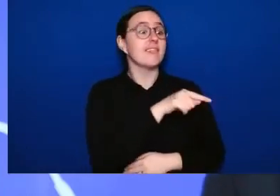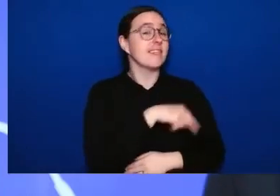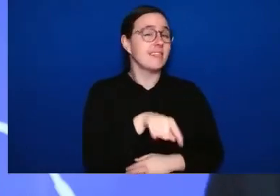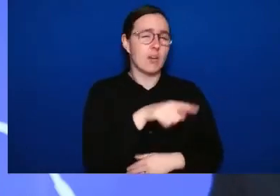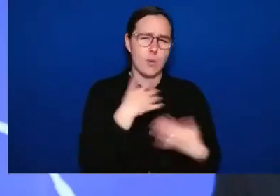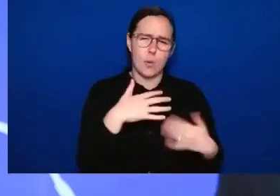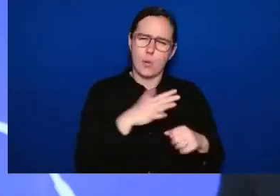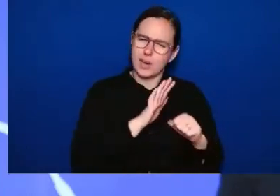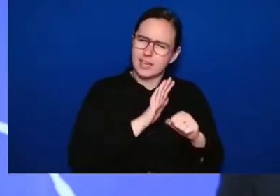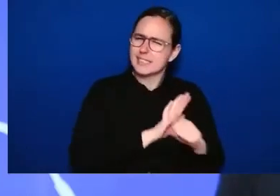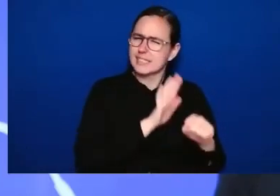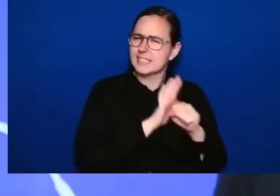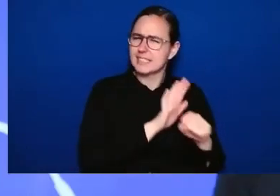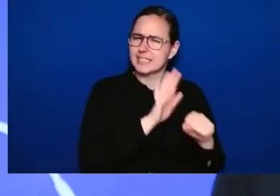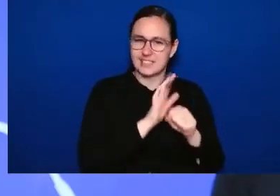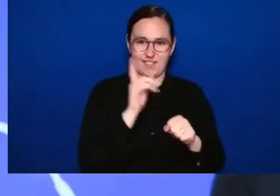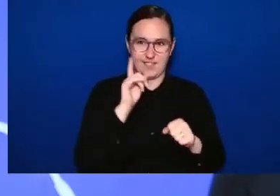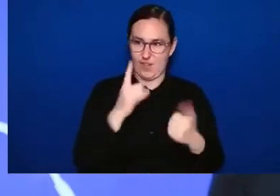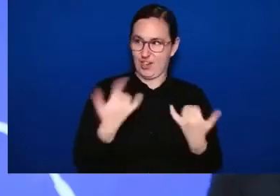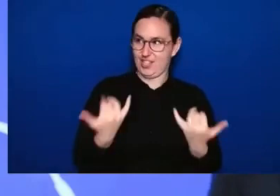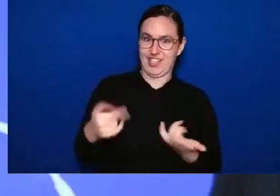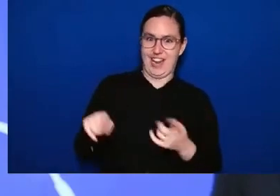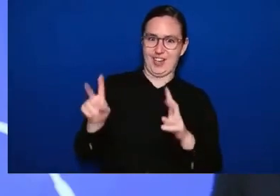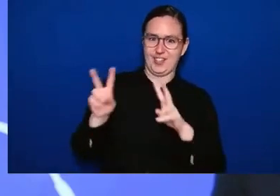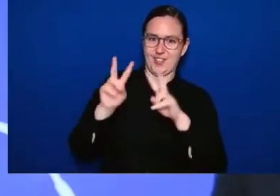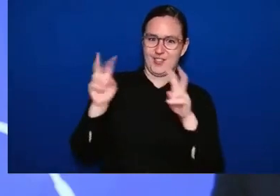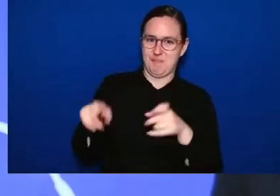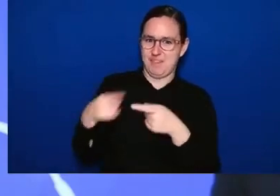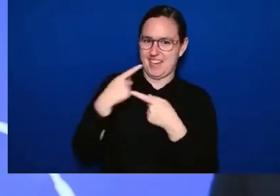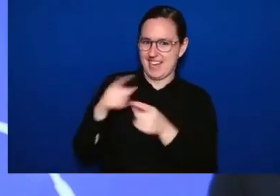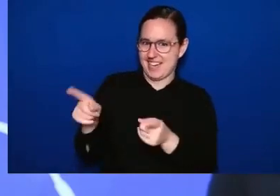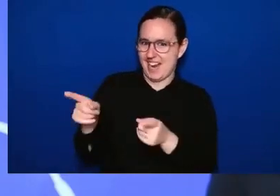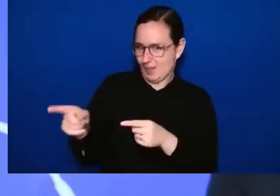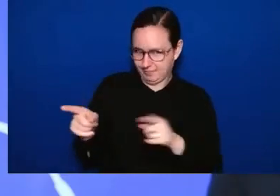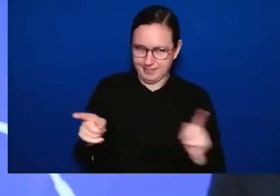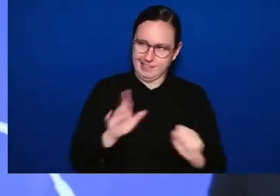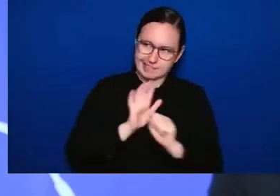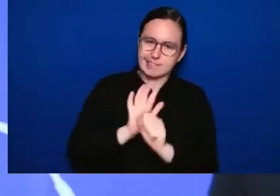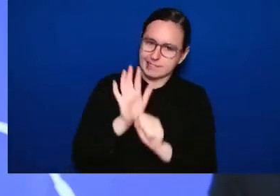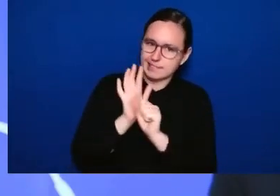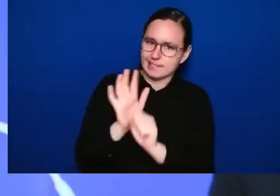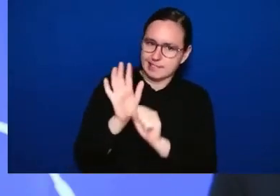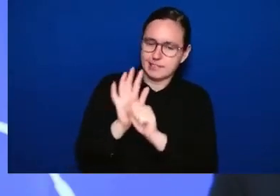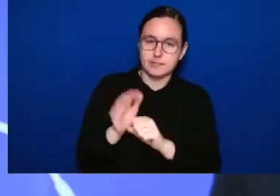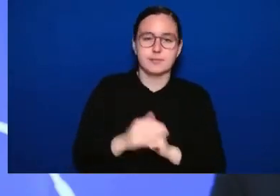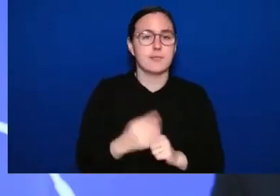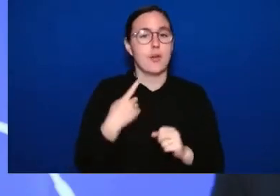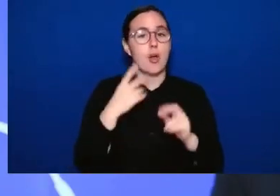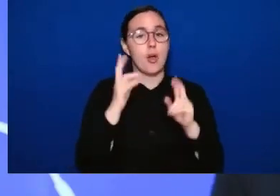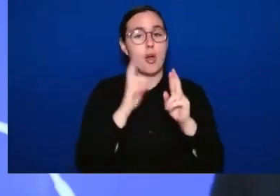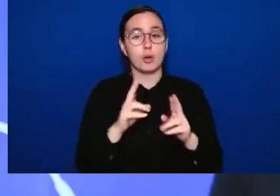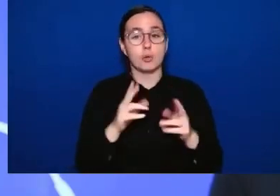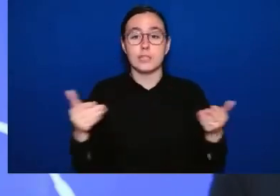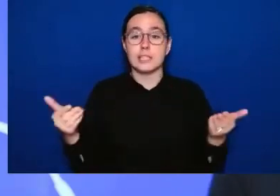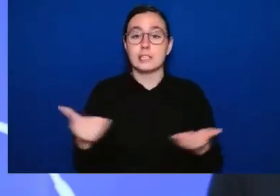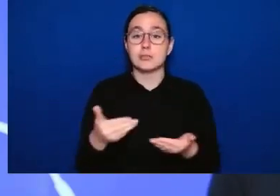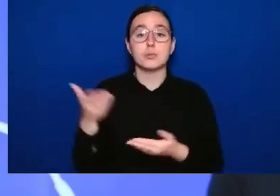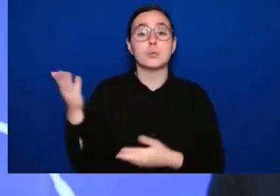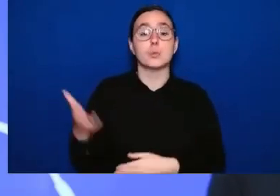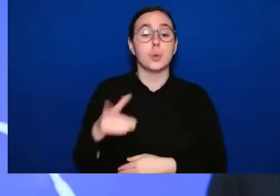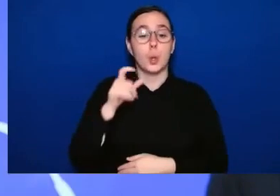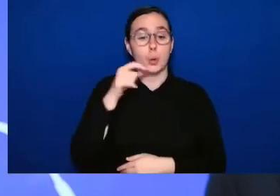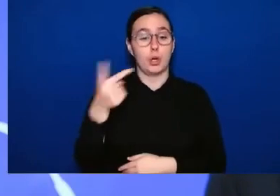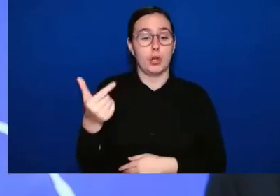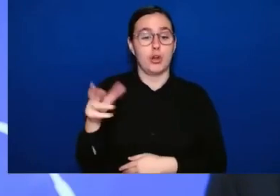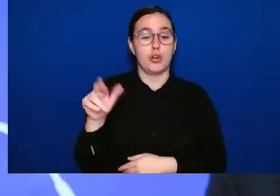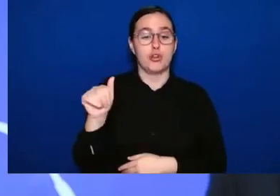announcing today. It's also a great honor for me to introduce Graham Kierstead, KC, the Deputy Registrar of the College of